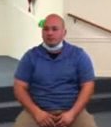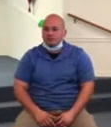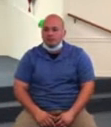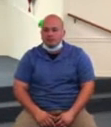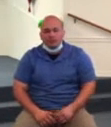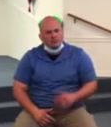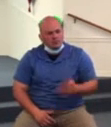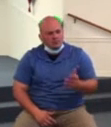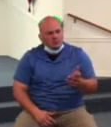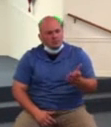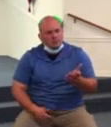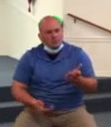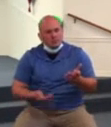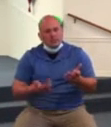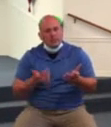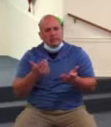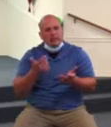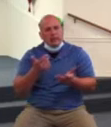The rich ruler.